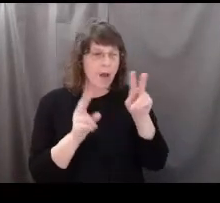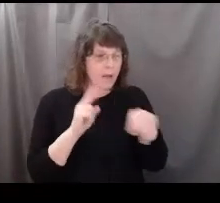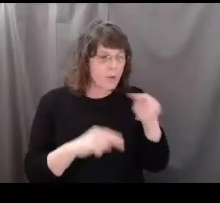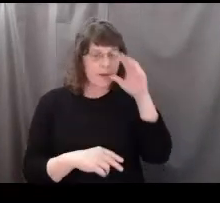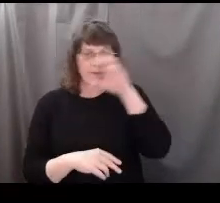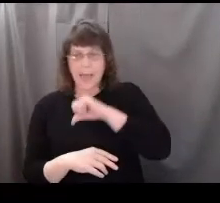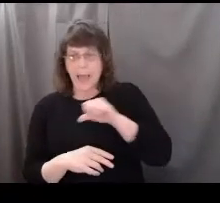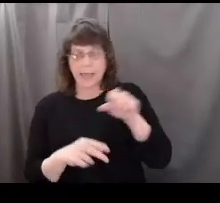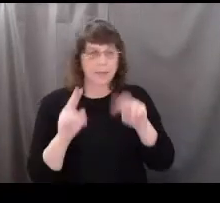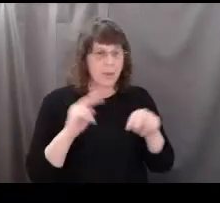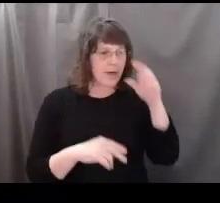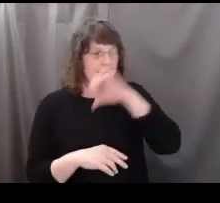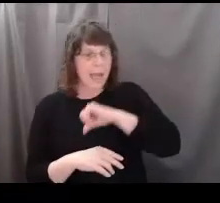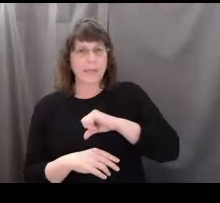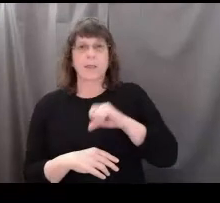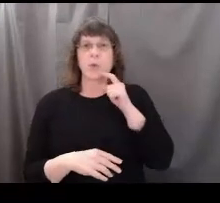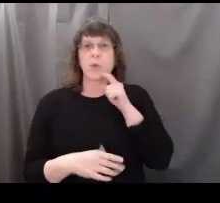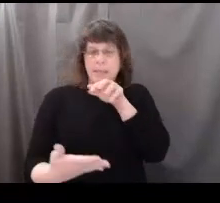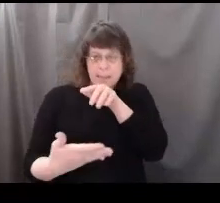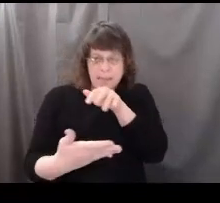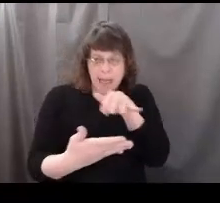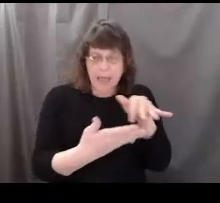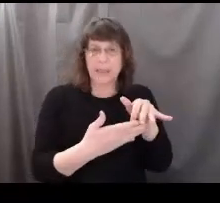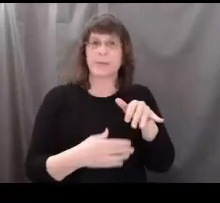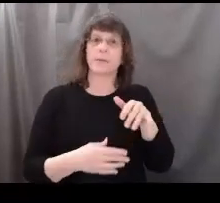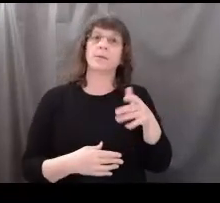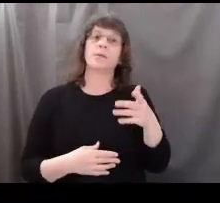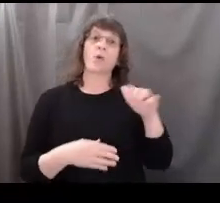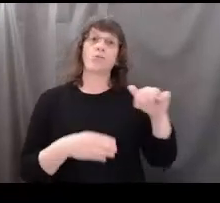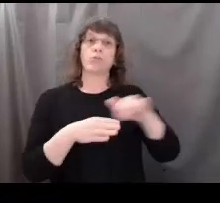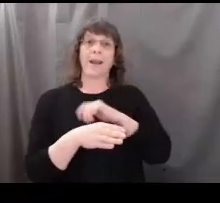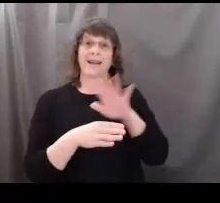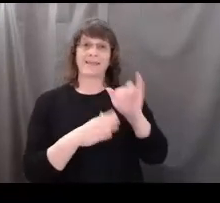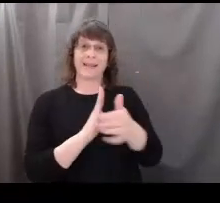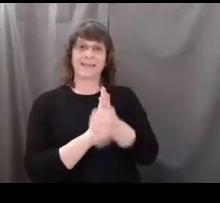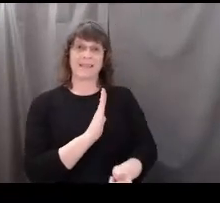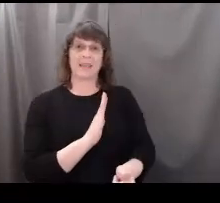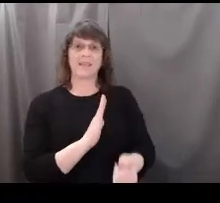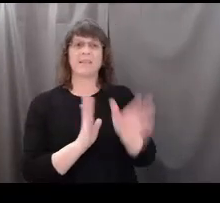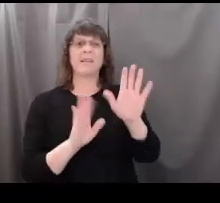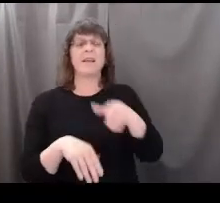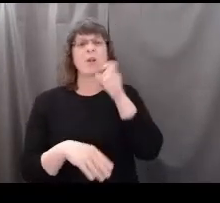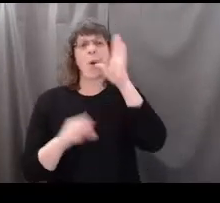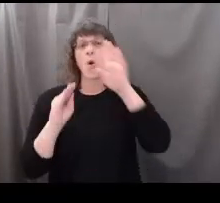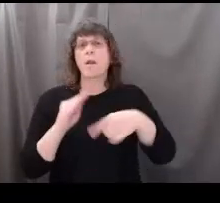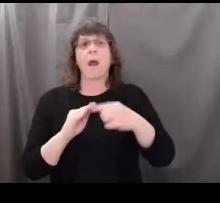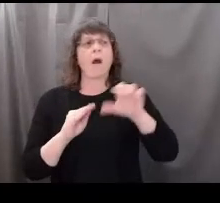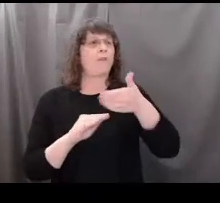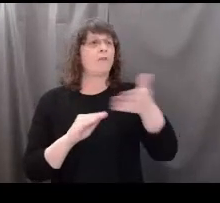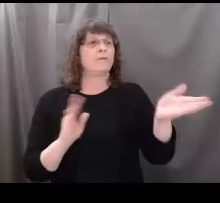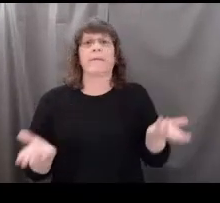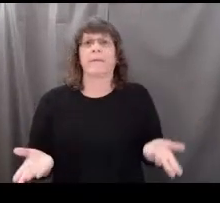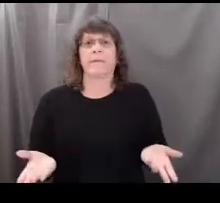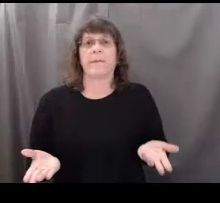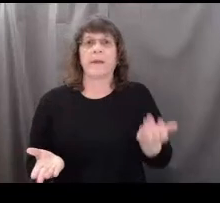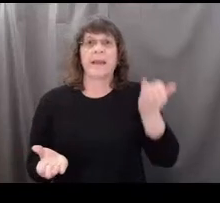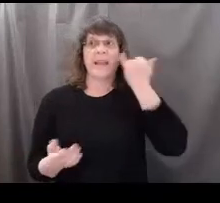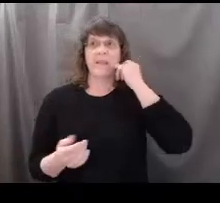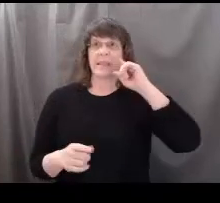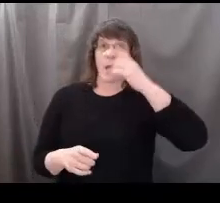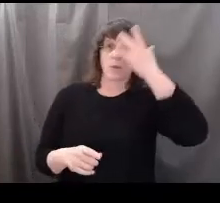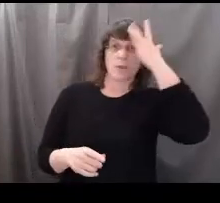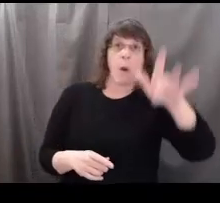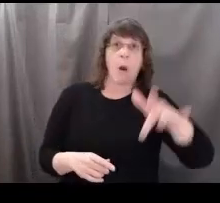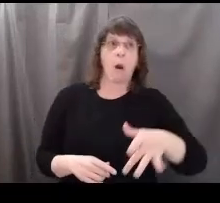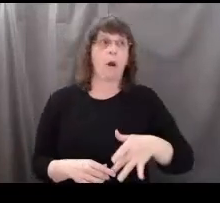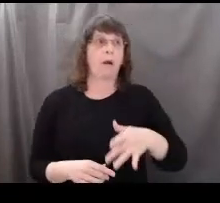really studying it. So just practice those skills and don't worry about anything else, whether it sounds smart or